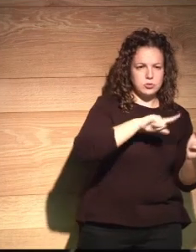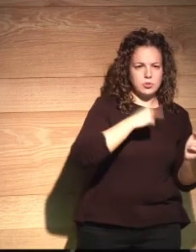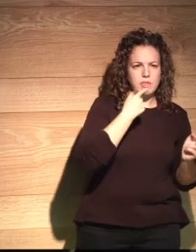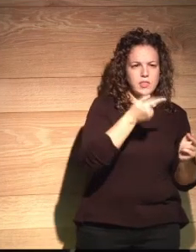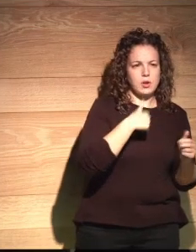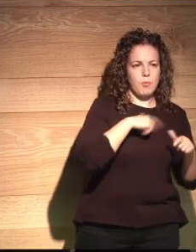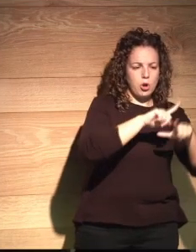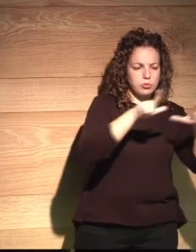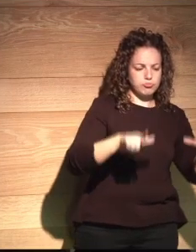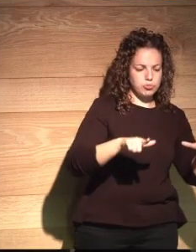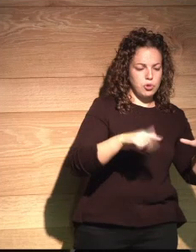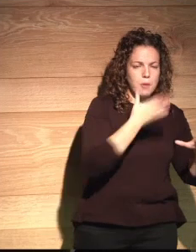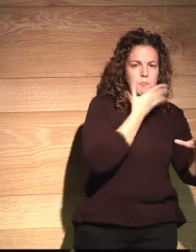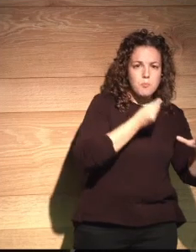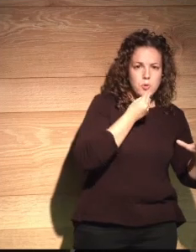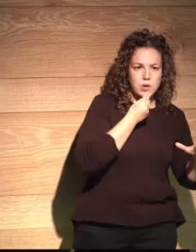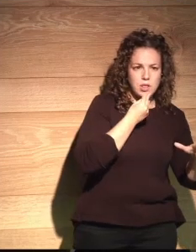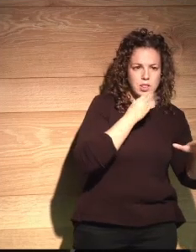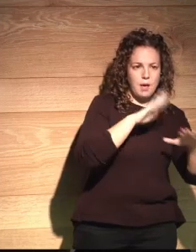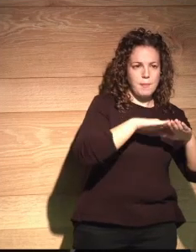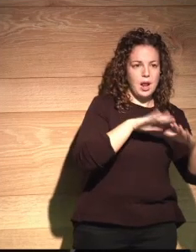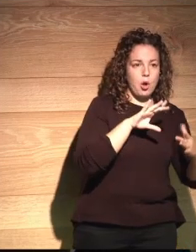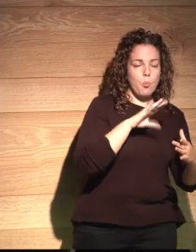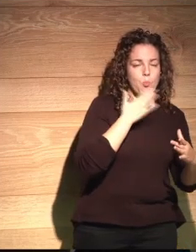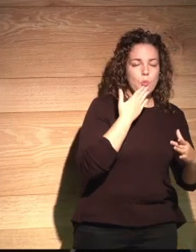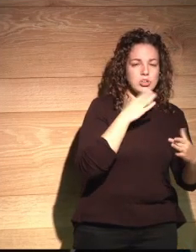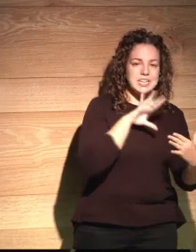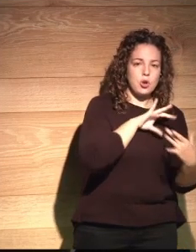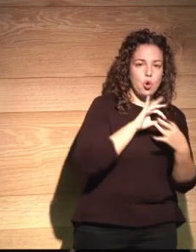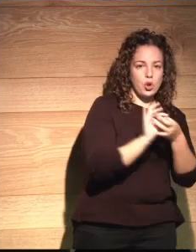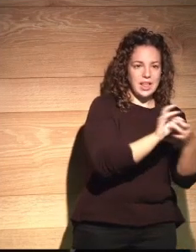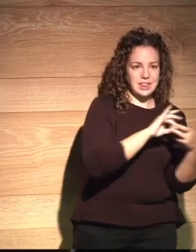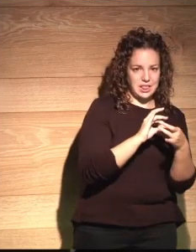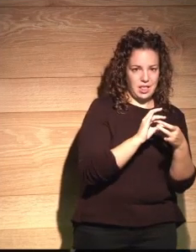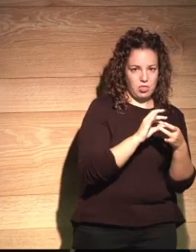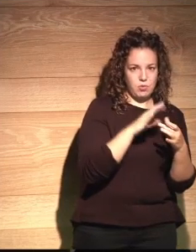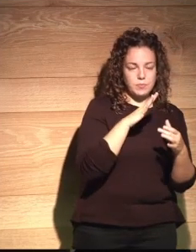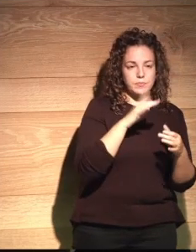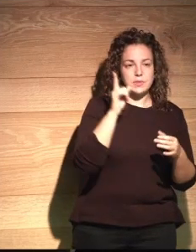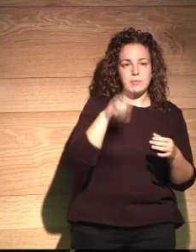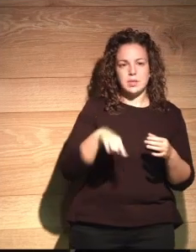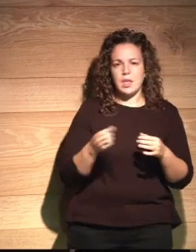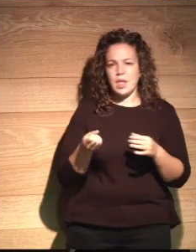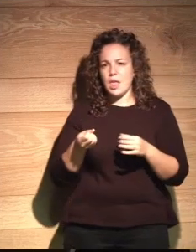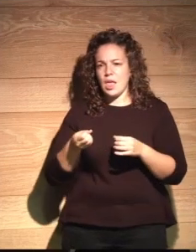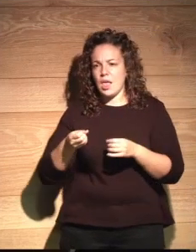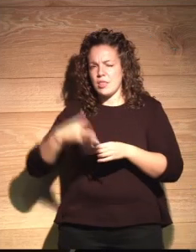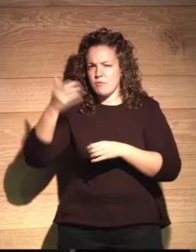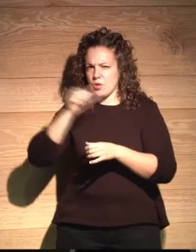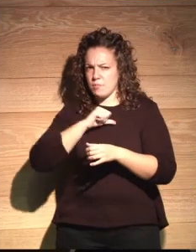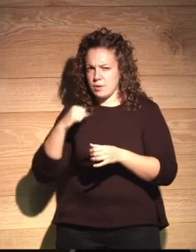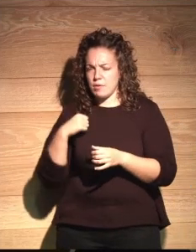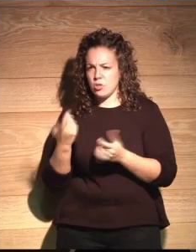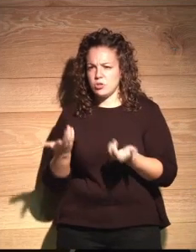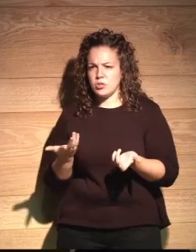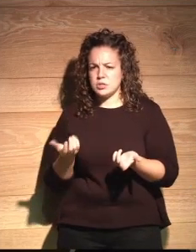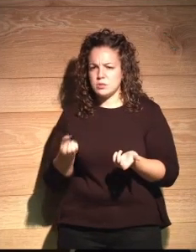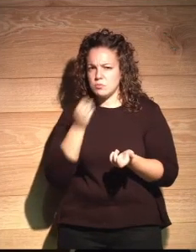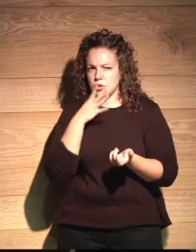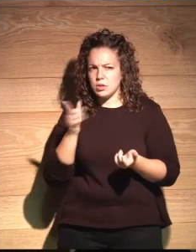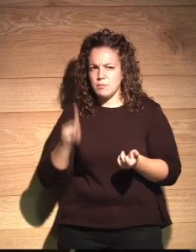connected public spaces, both outside of private buildings, also inside with the courtyards. But if this has been the